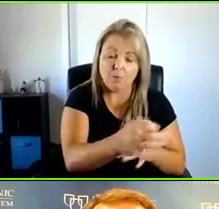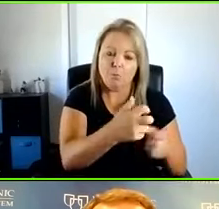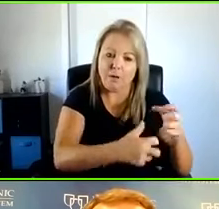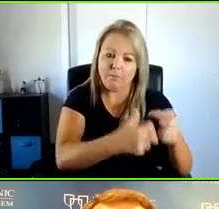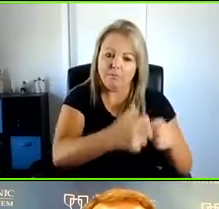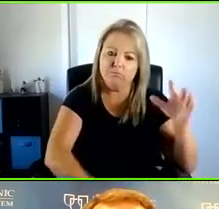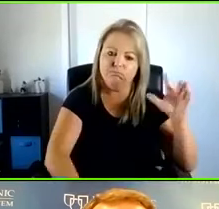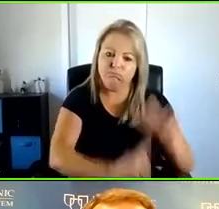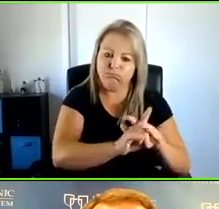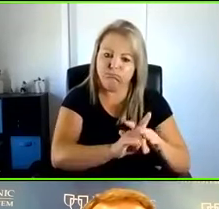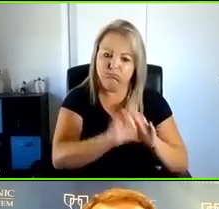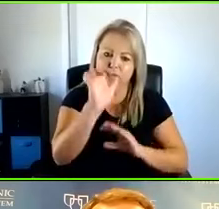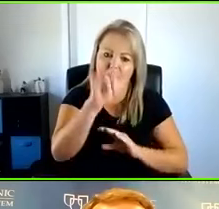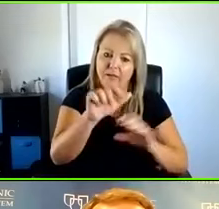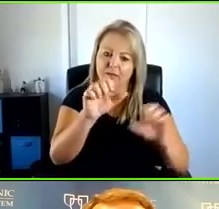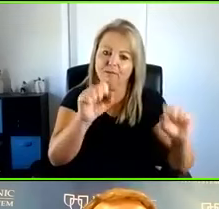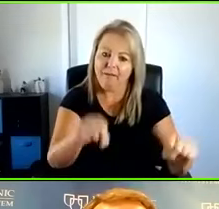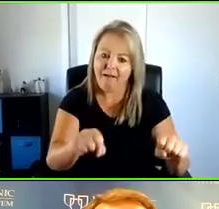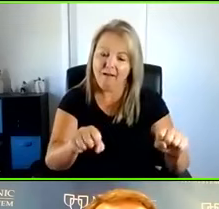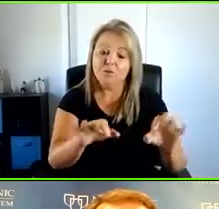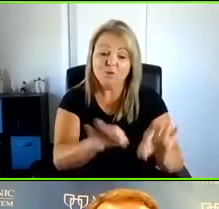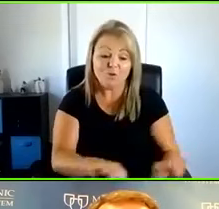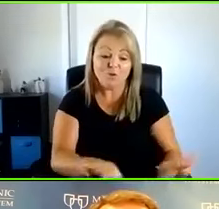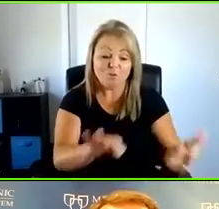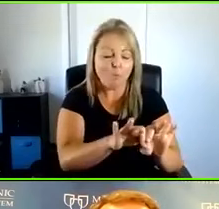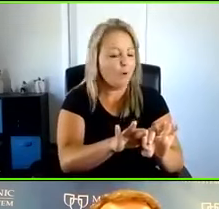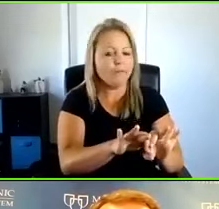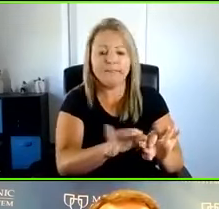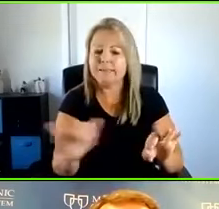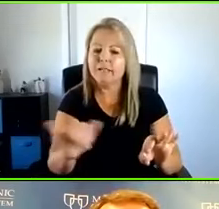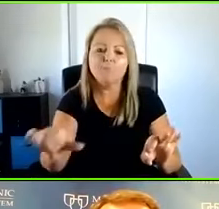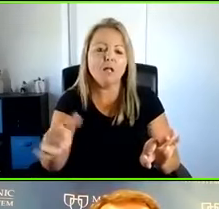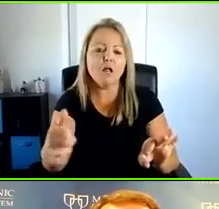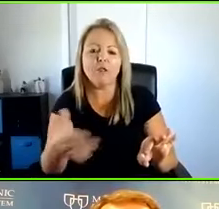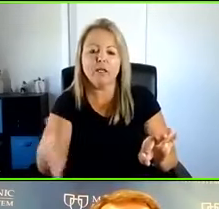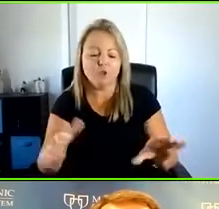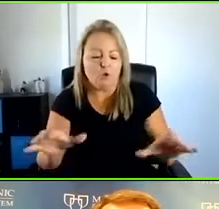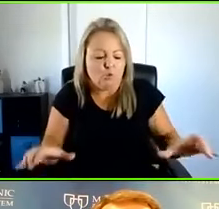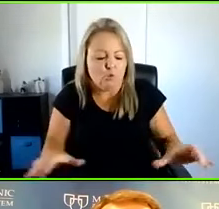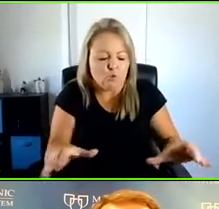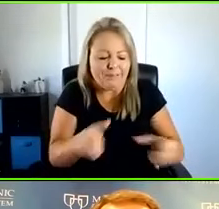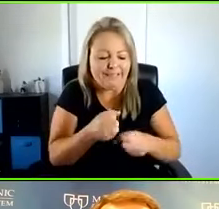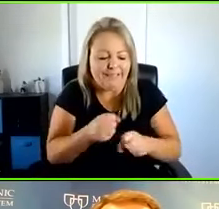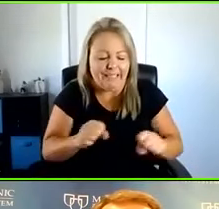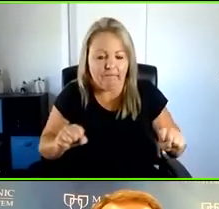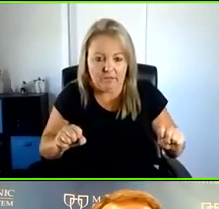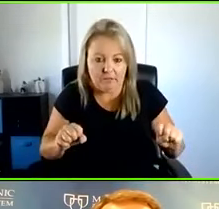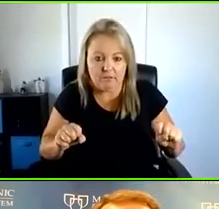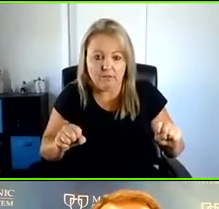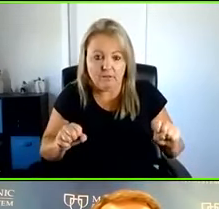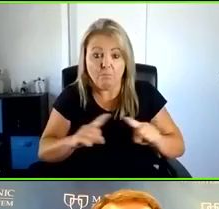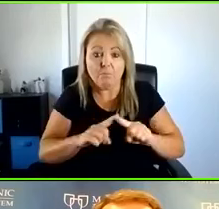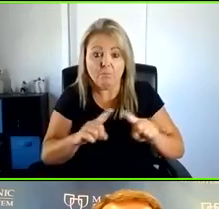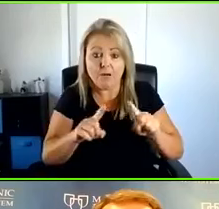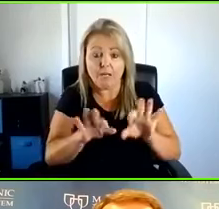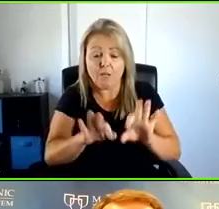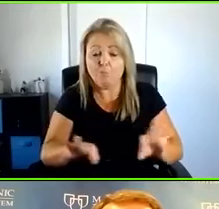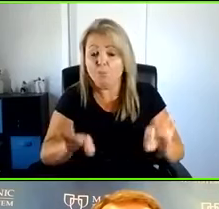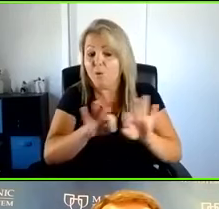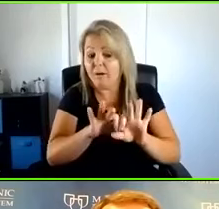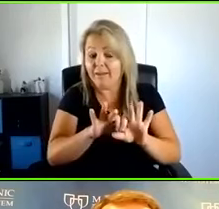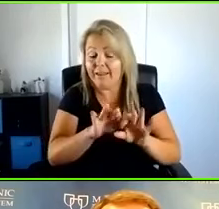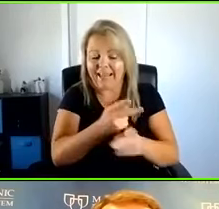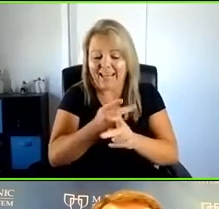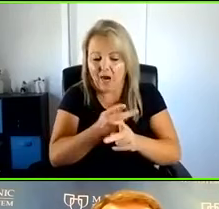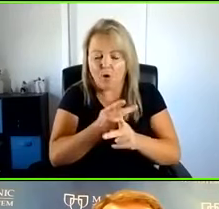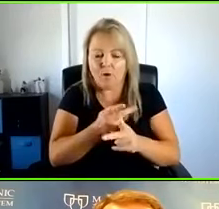think it is important, just as in every other aspect, that things be done safely, but it's also important that care